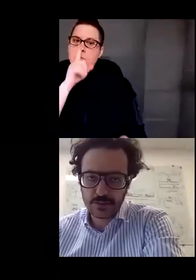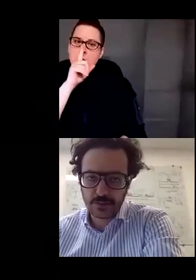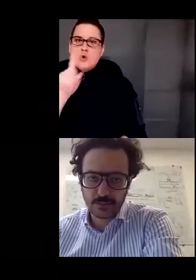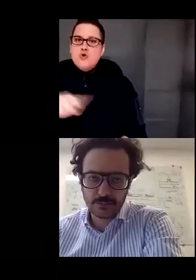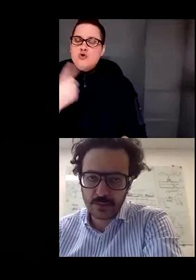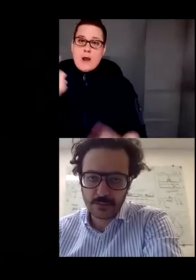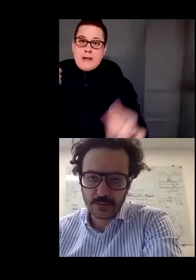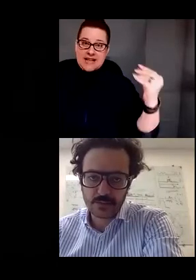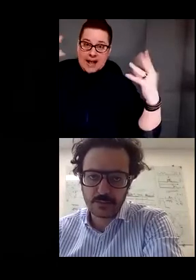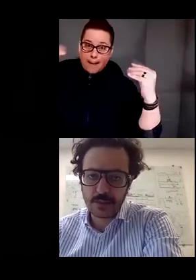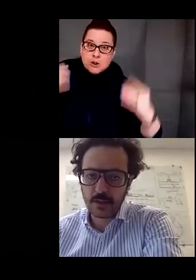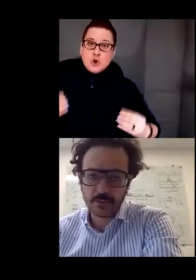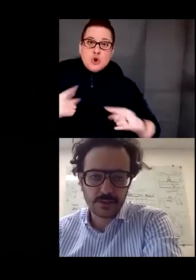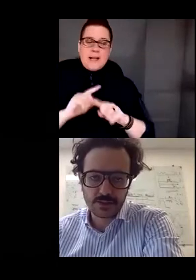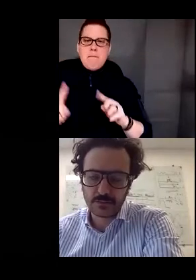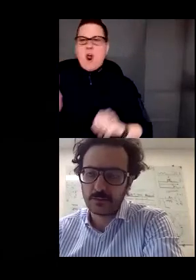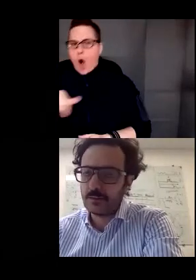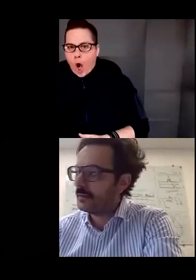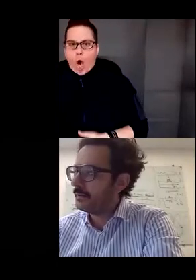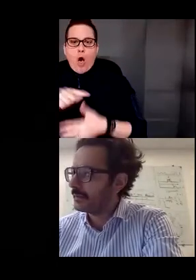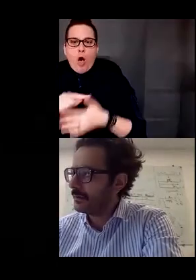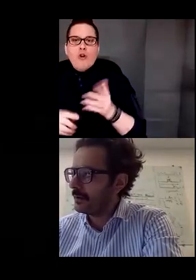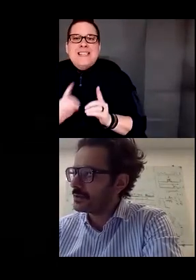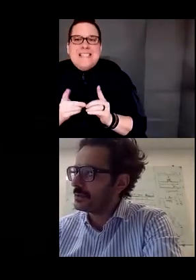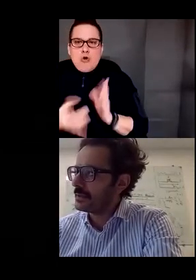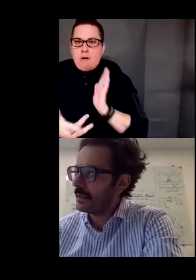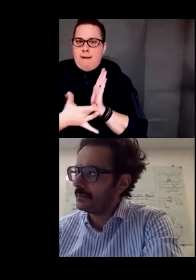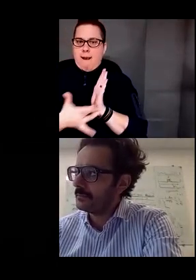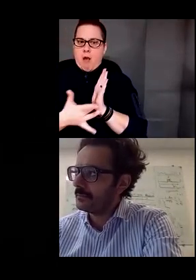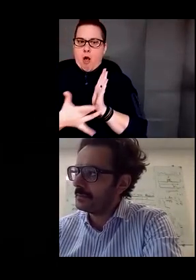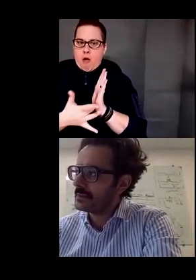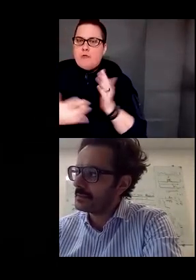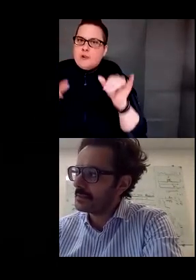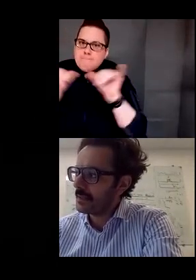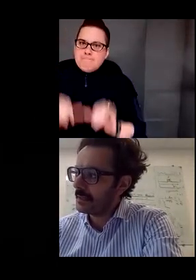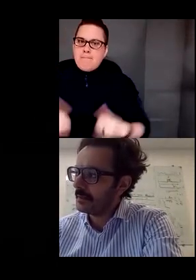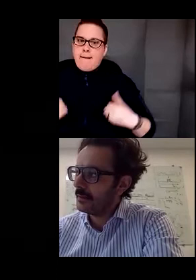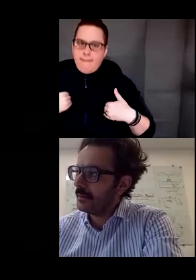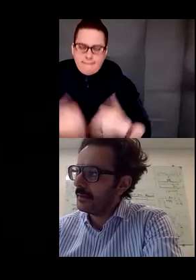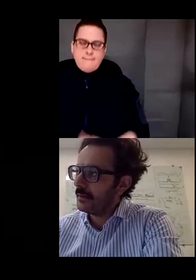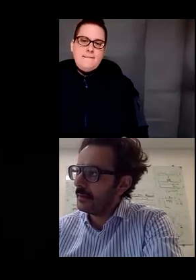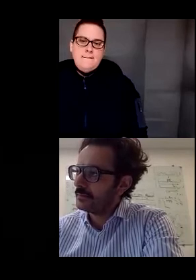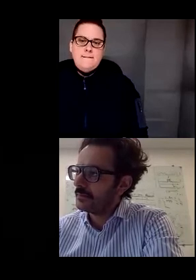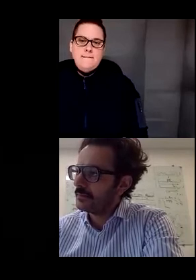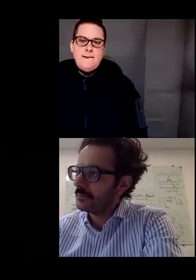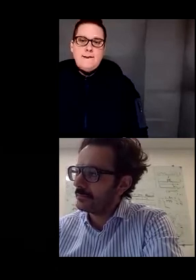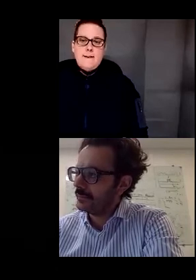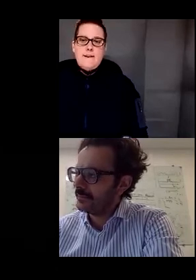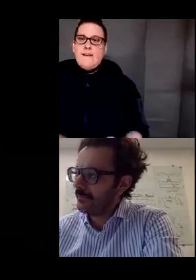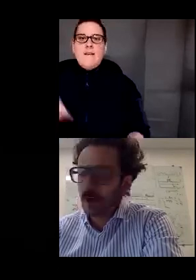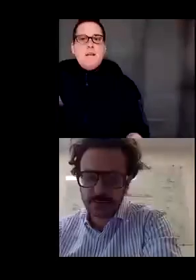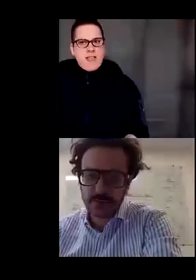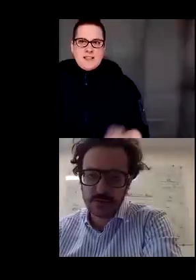on imaging, but based on many other digital technologies. And this is a topic